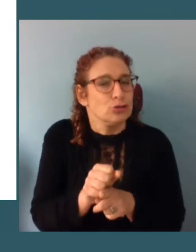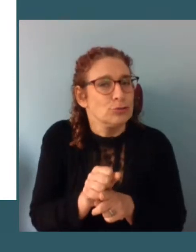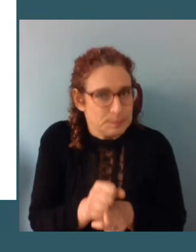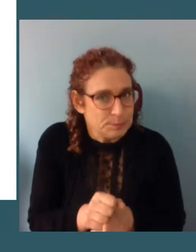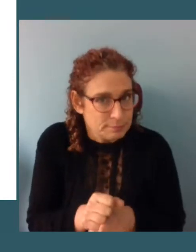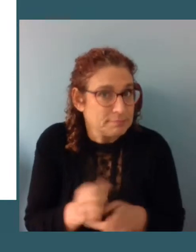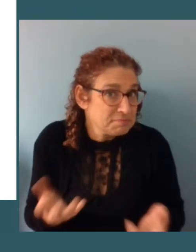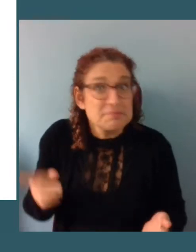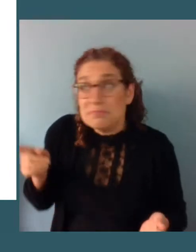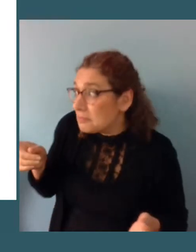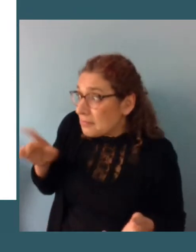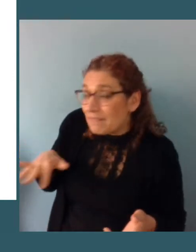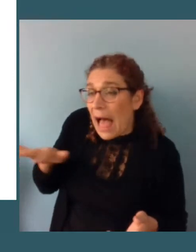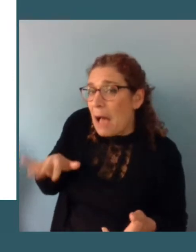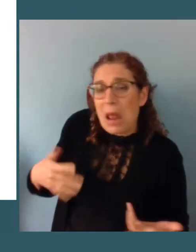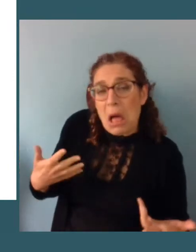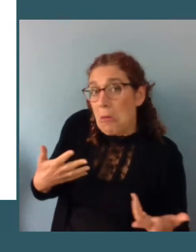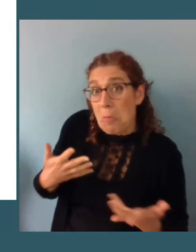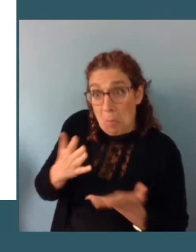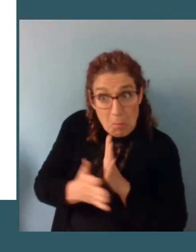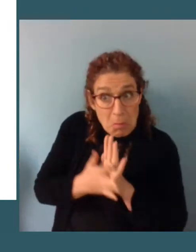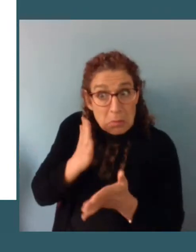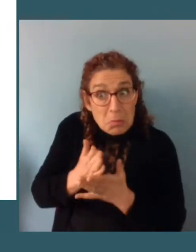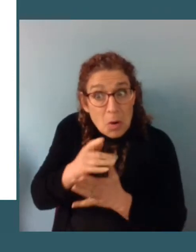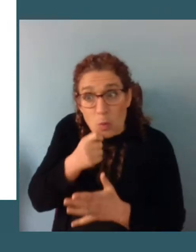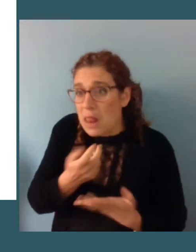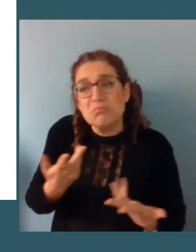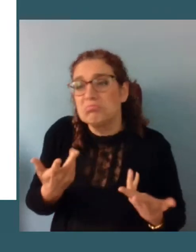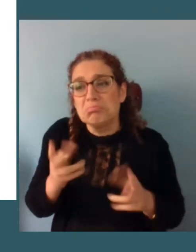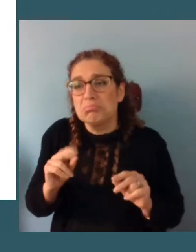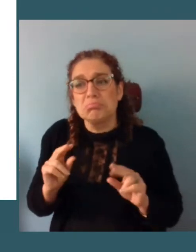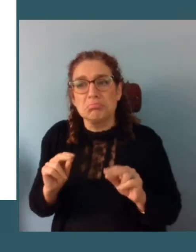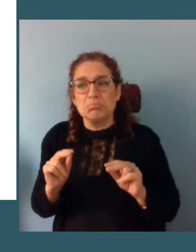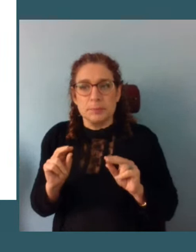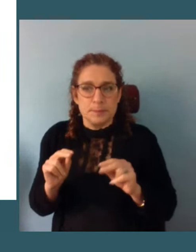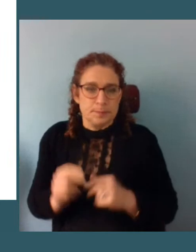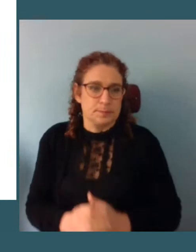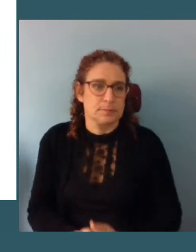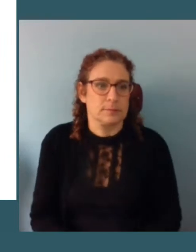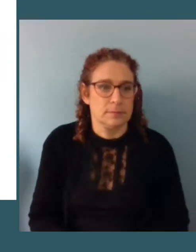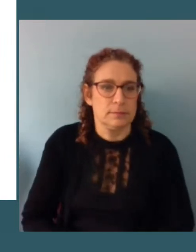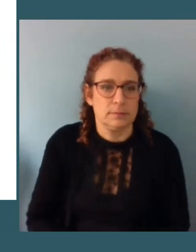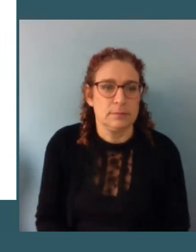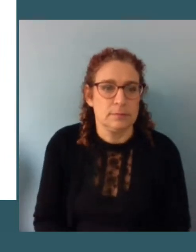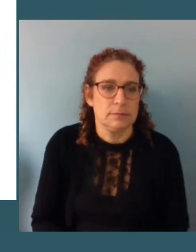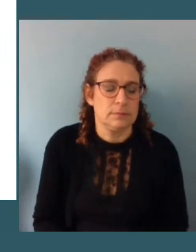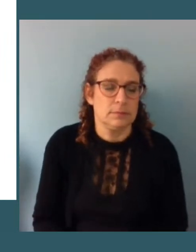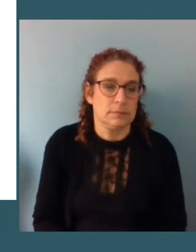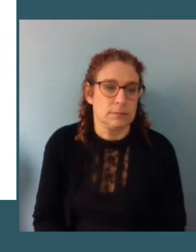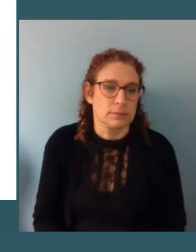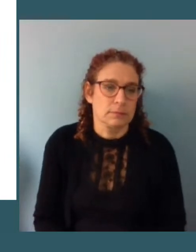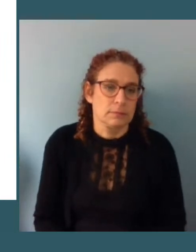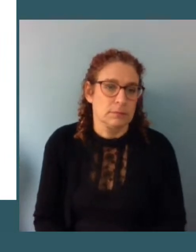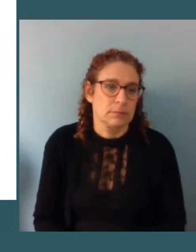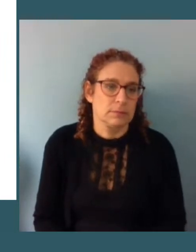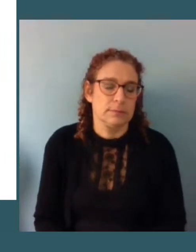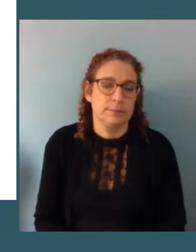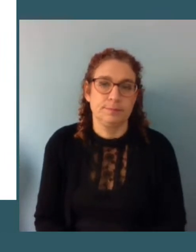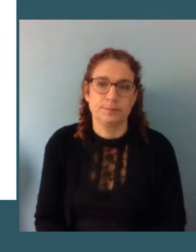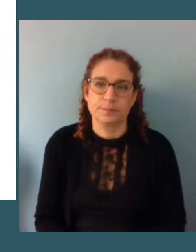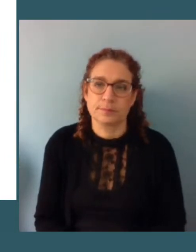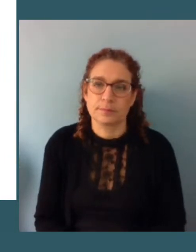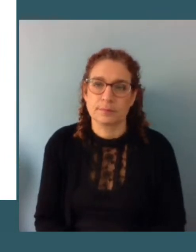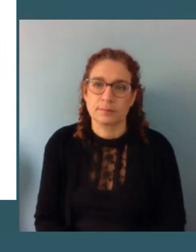will develop peanut allergy. And if they haven't got a family history of